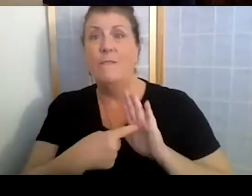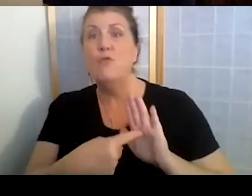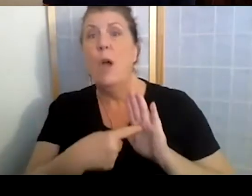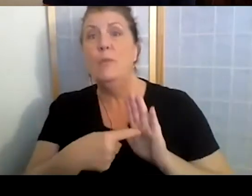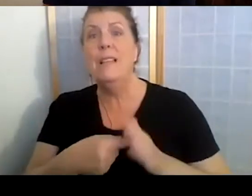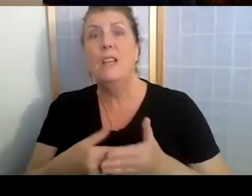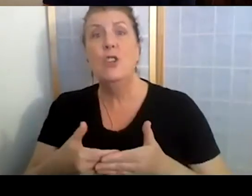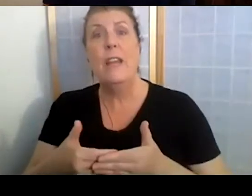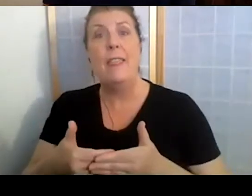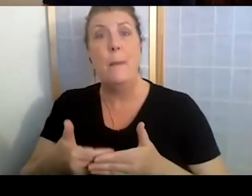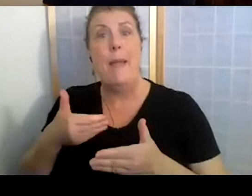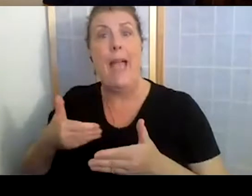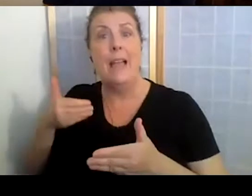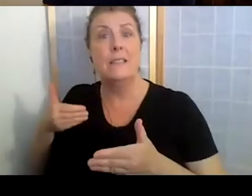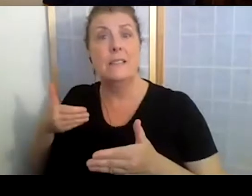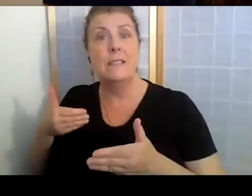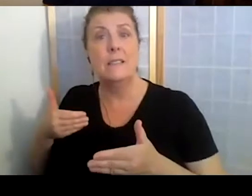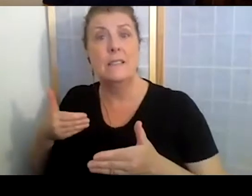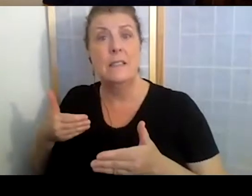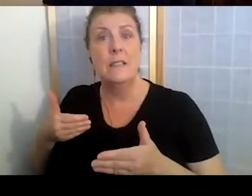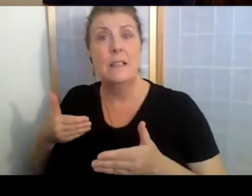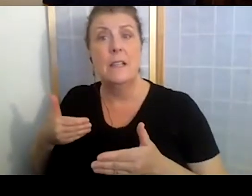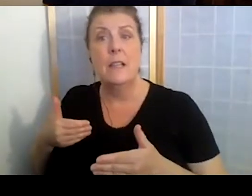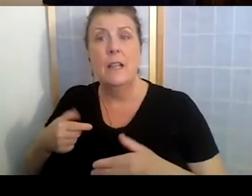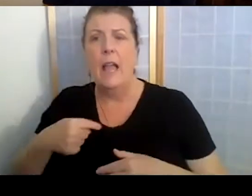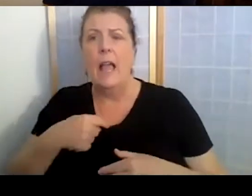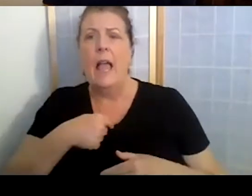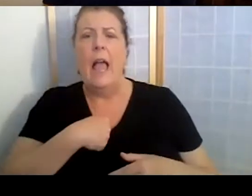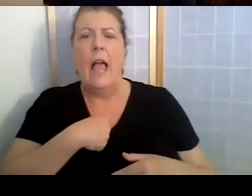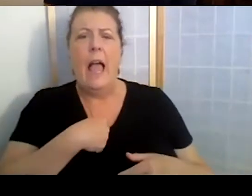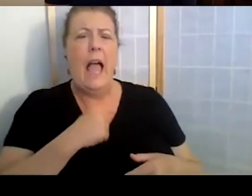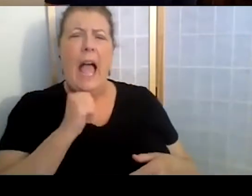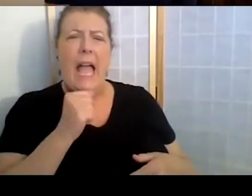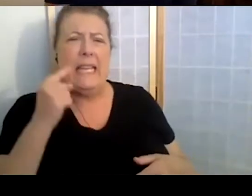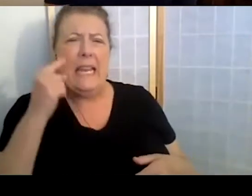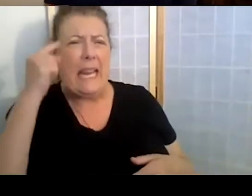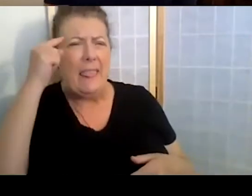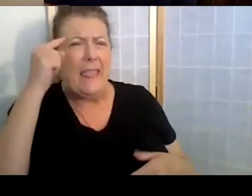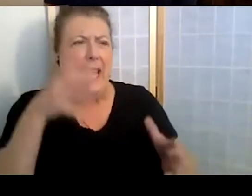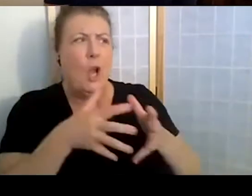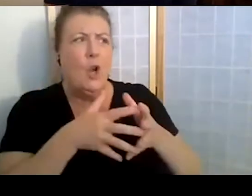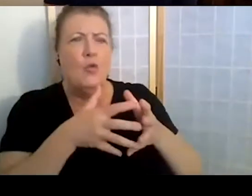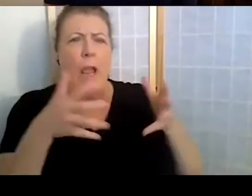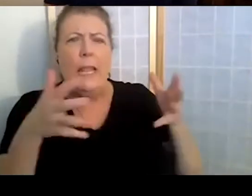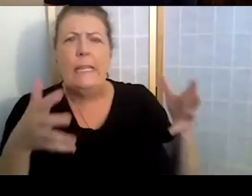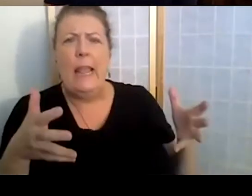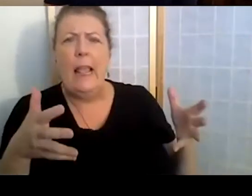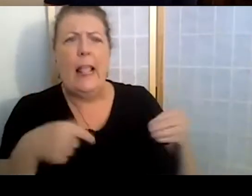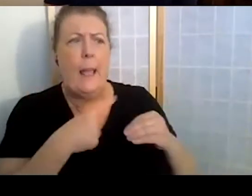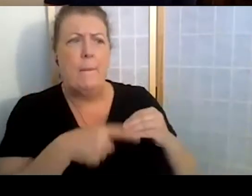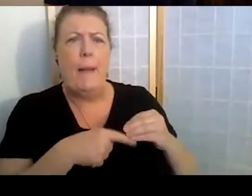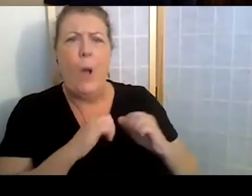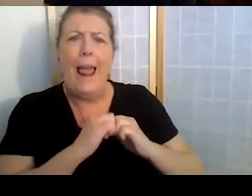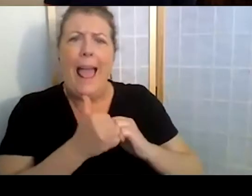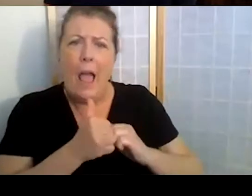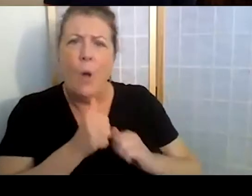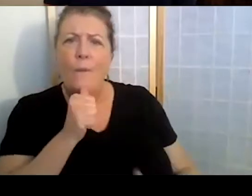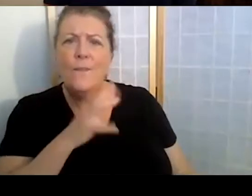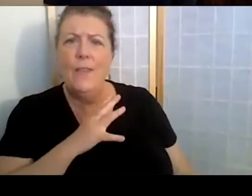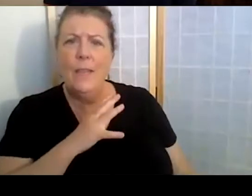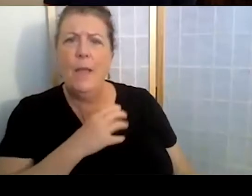off of something else? Or, you know, I didn't really think a great deal about how female cops had